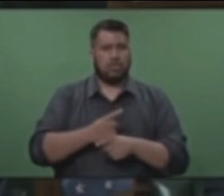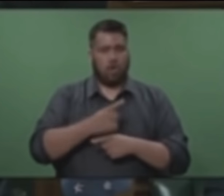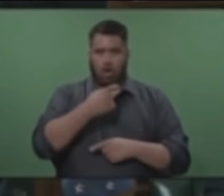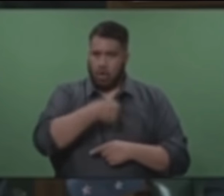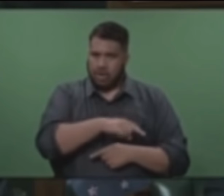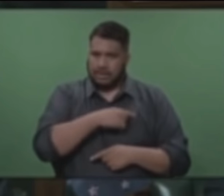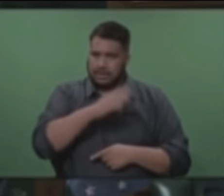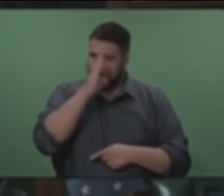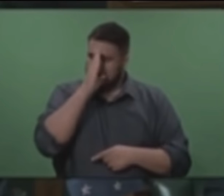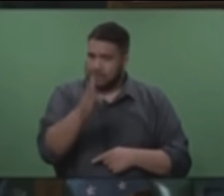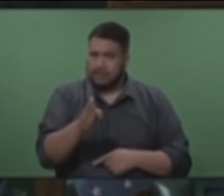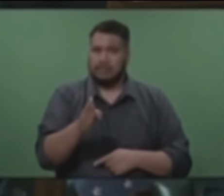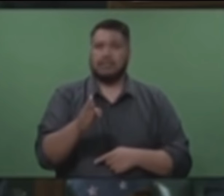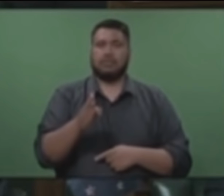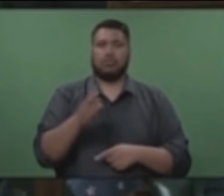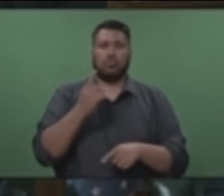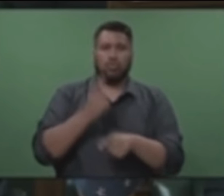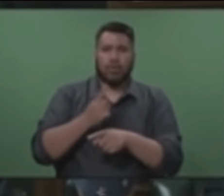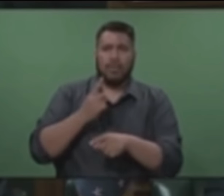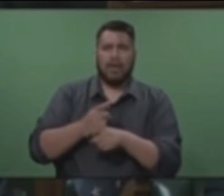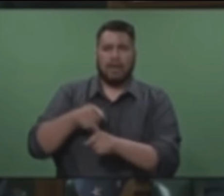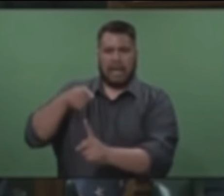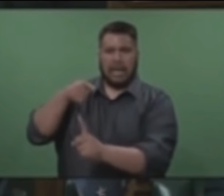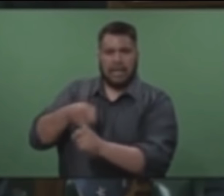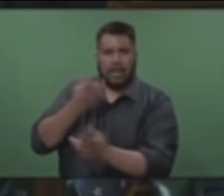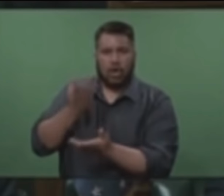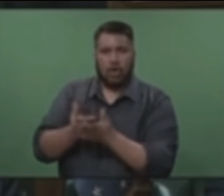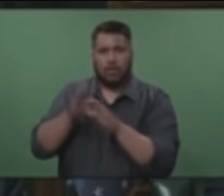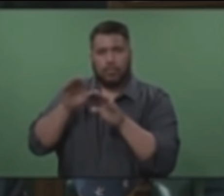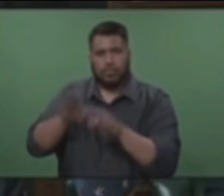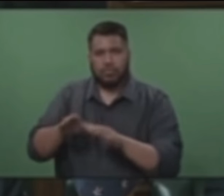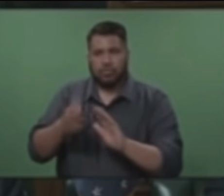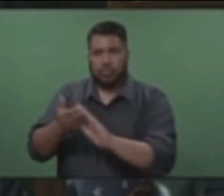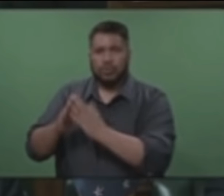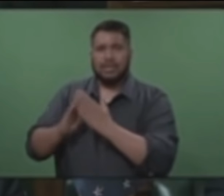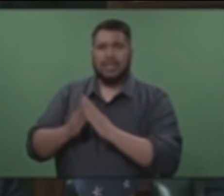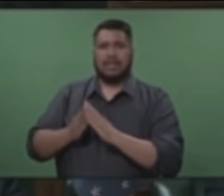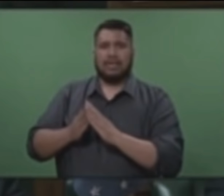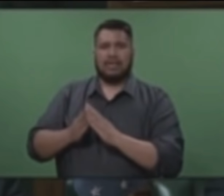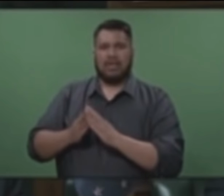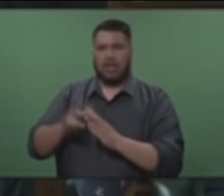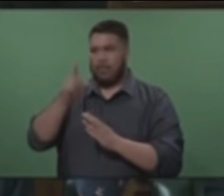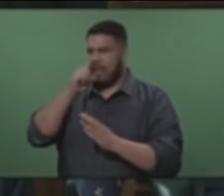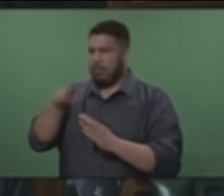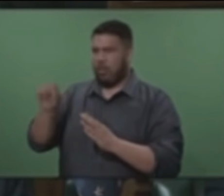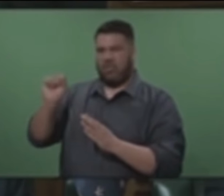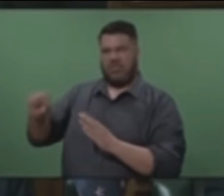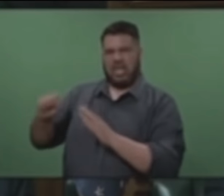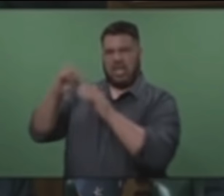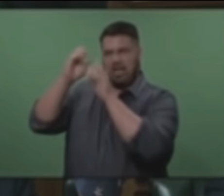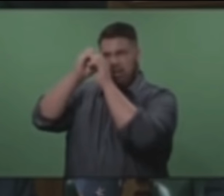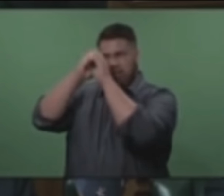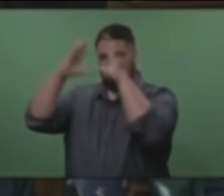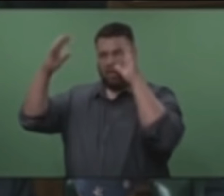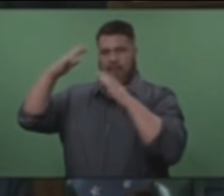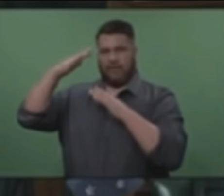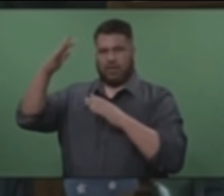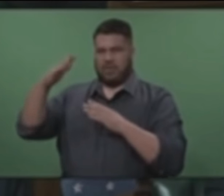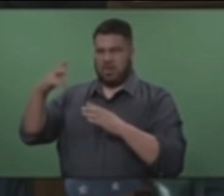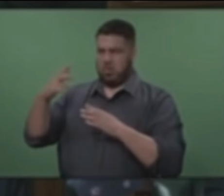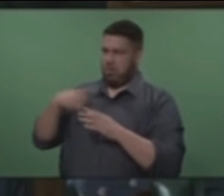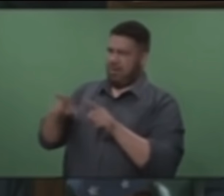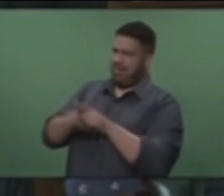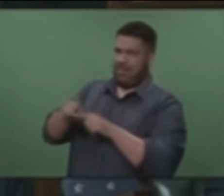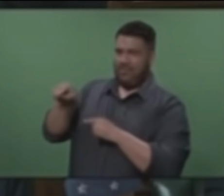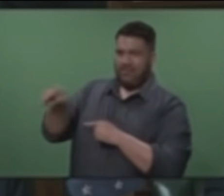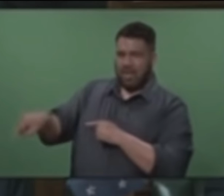attack against our Muslim community, the ideology that surrounded it, and what we must do to prevent it from